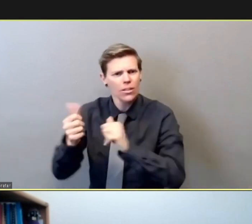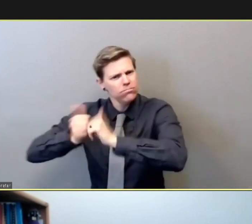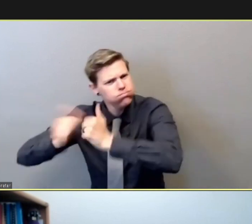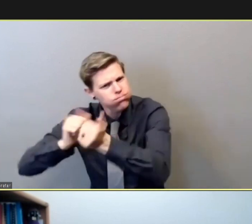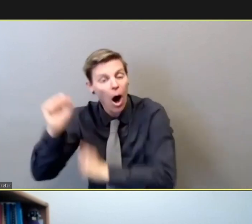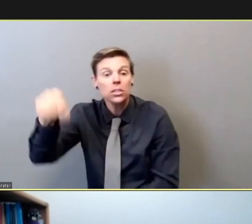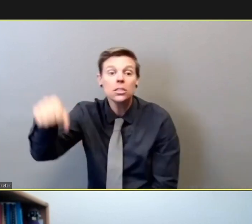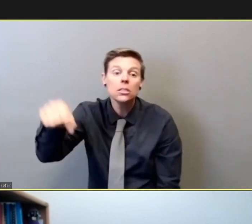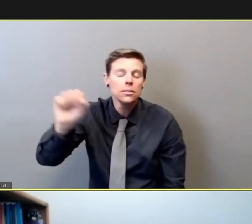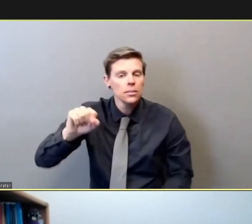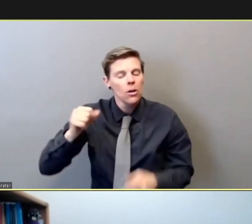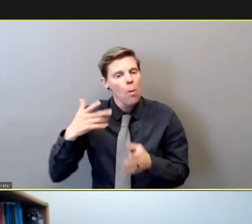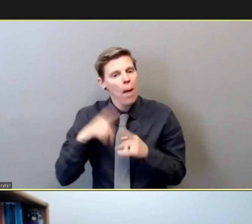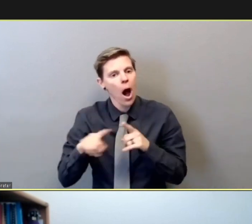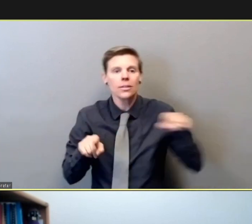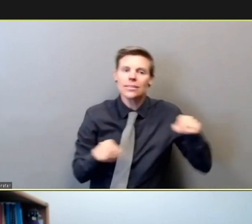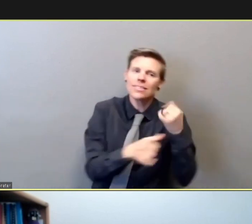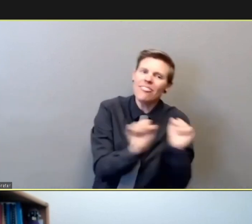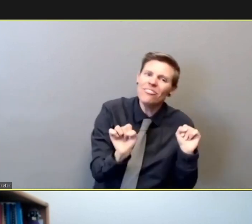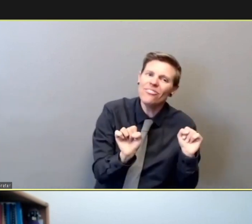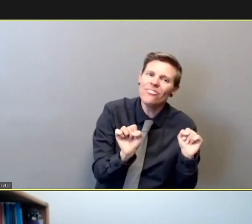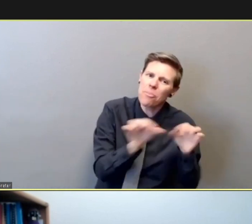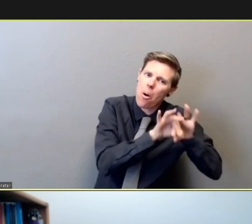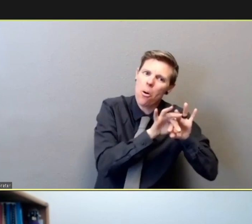parents, and us in the state safe.